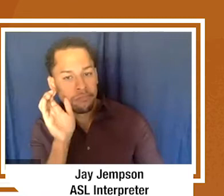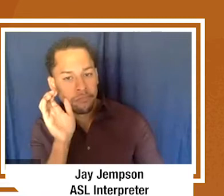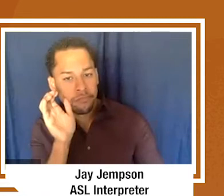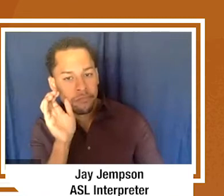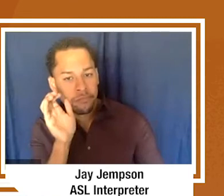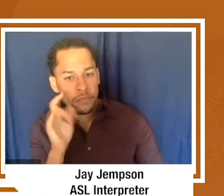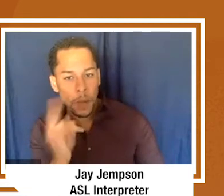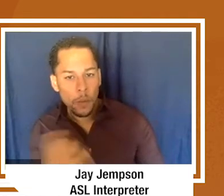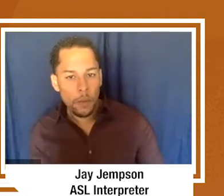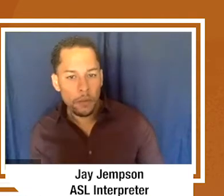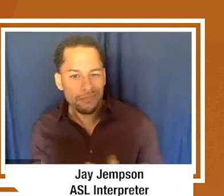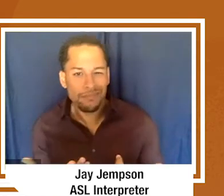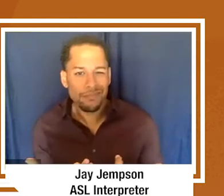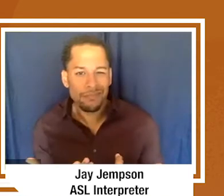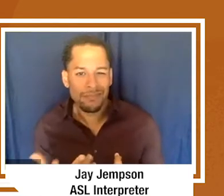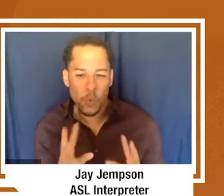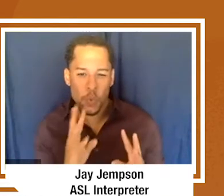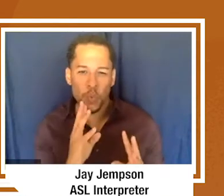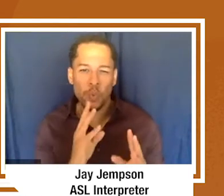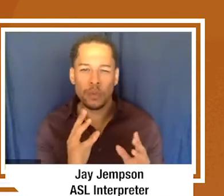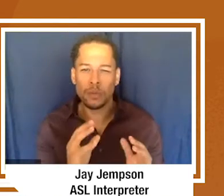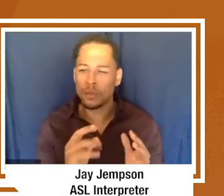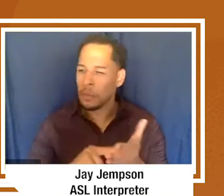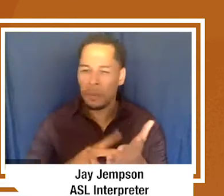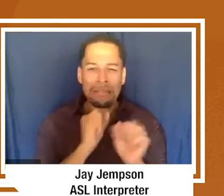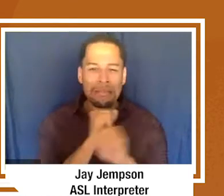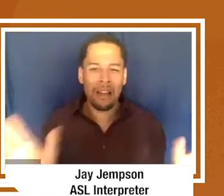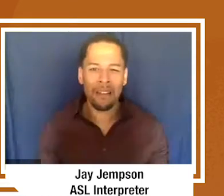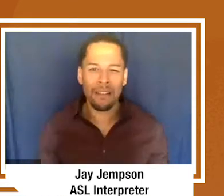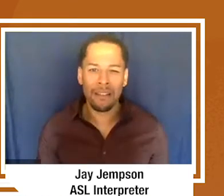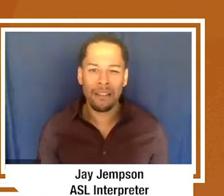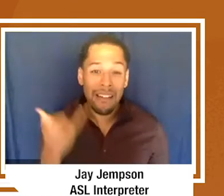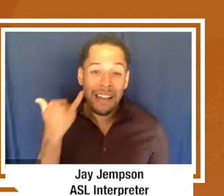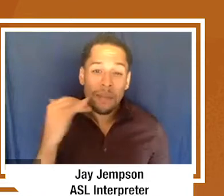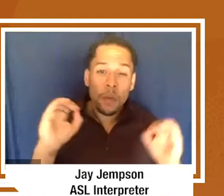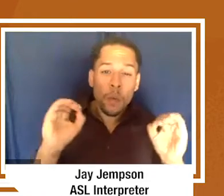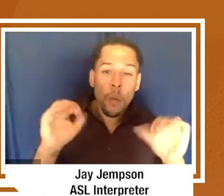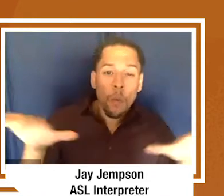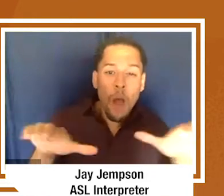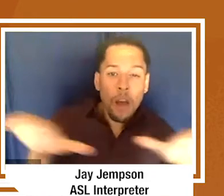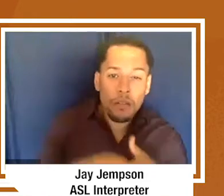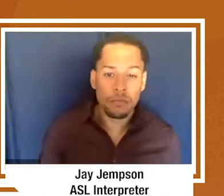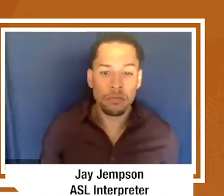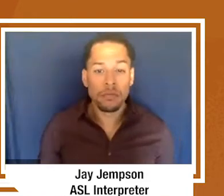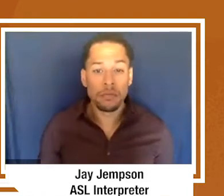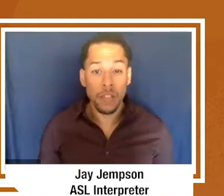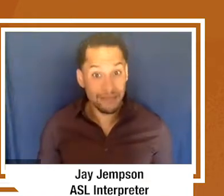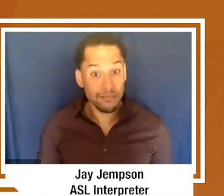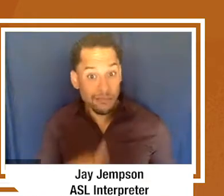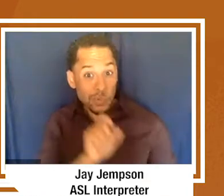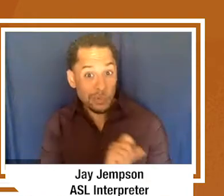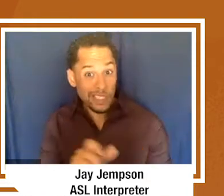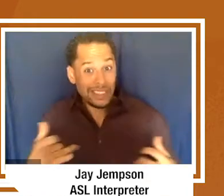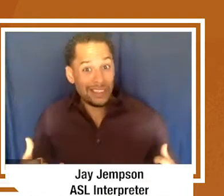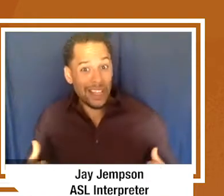enough. Where's the action behind it? And so I think now there's a reckoning that's happening in our